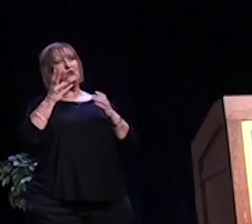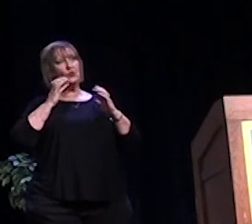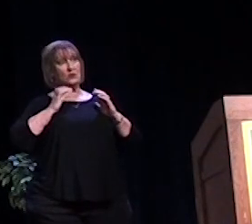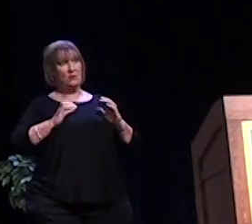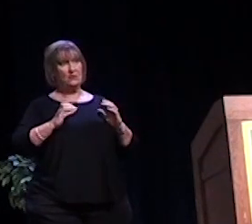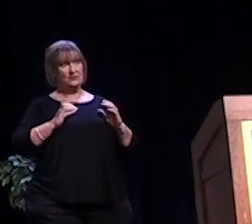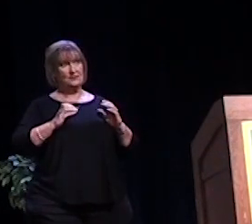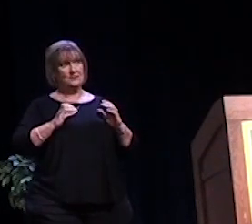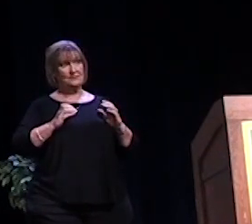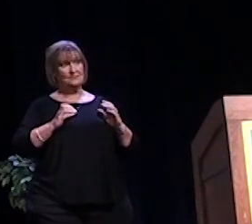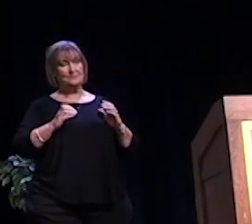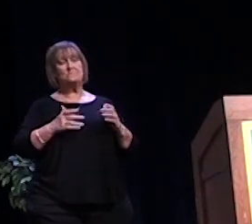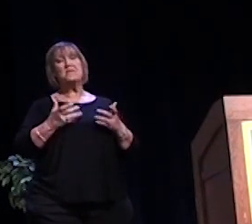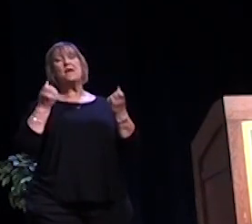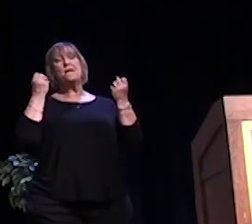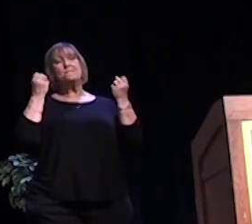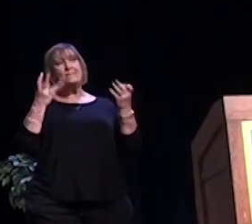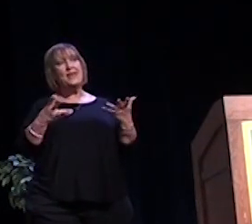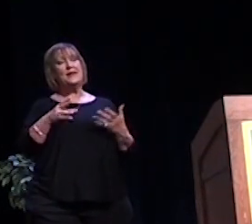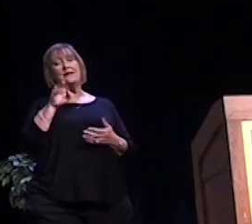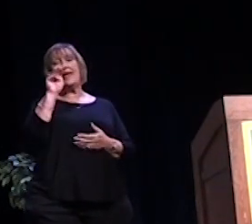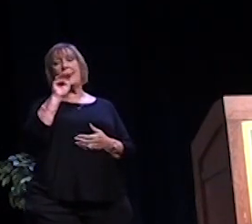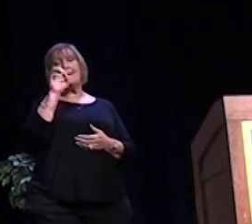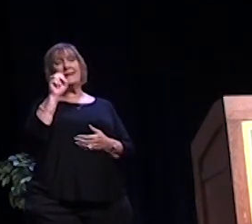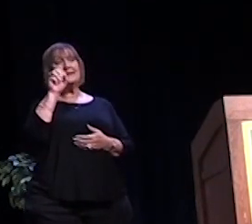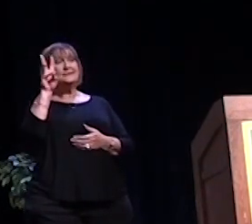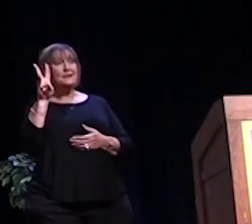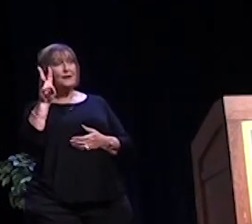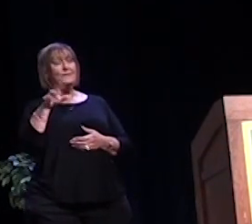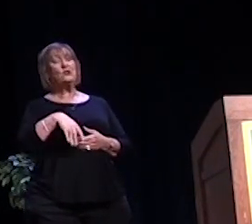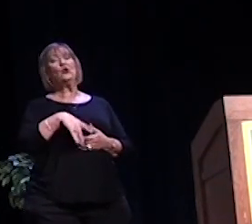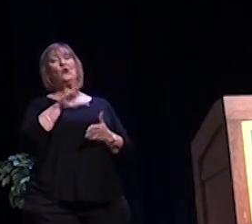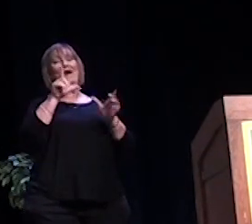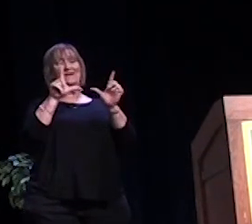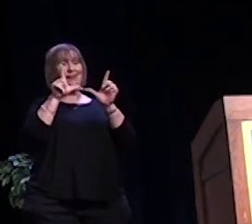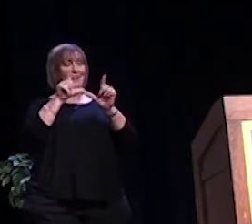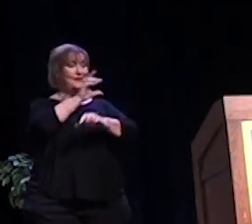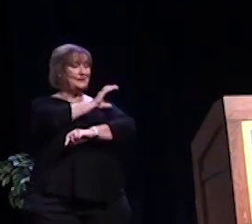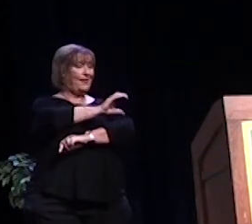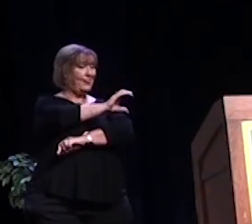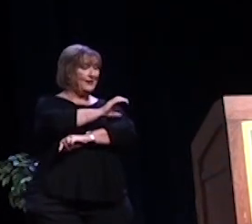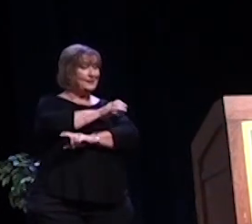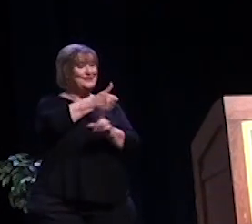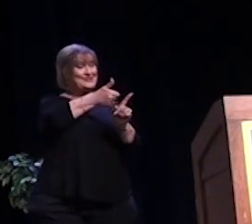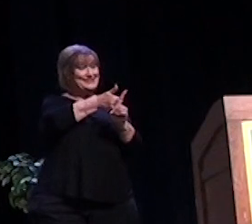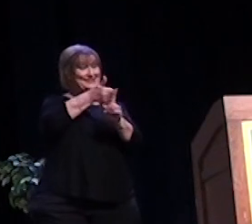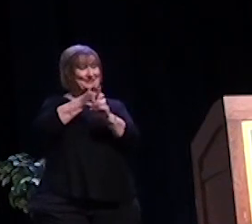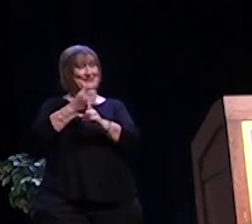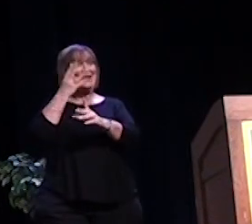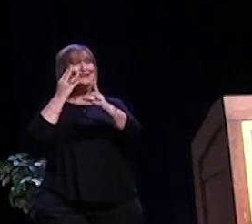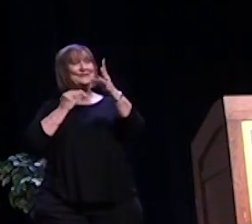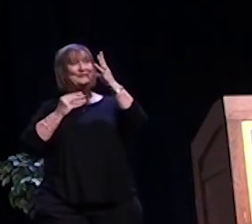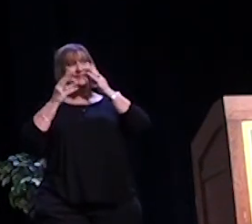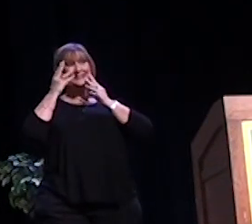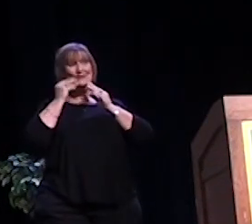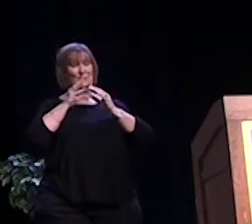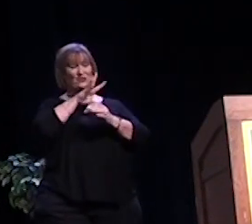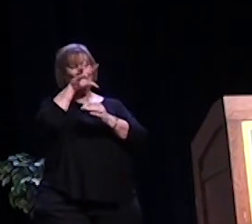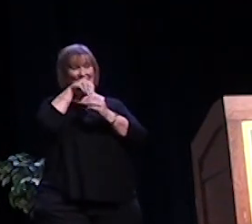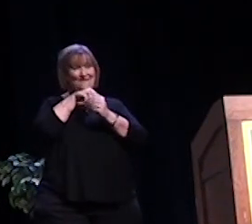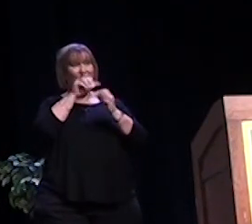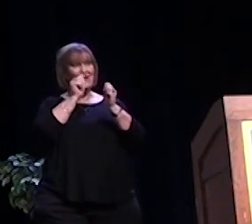them are licensed master social workers, licensed clinicians who are engaging with those families or